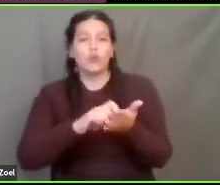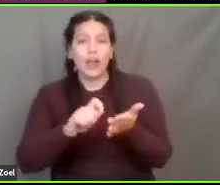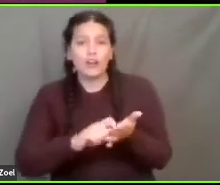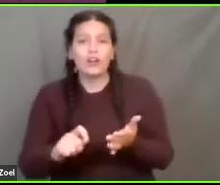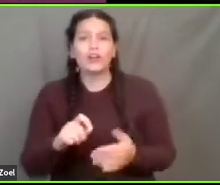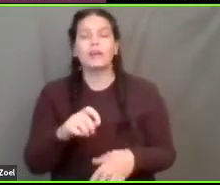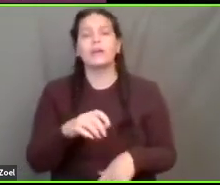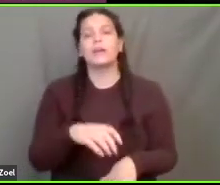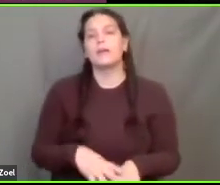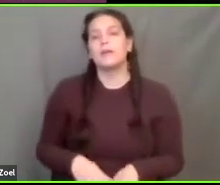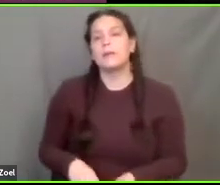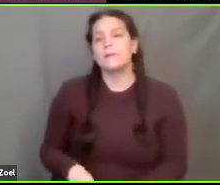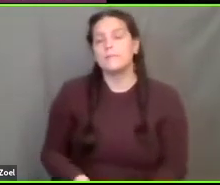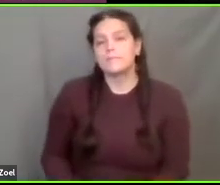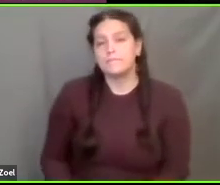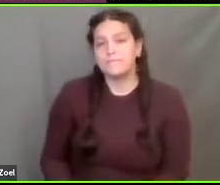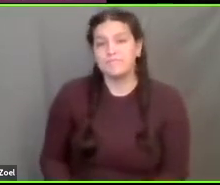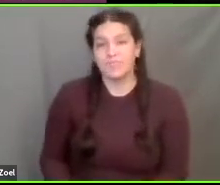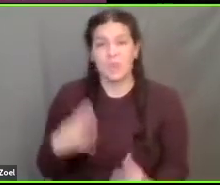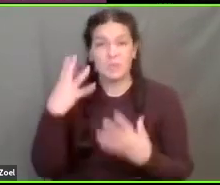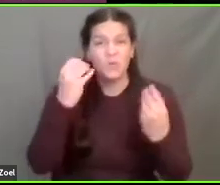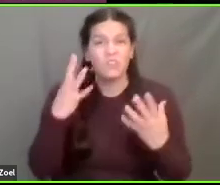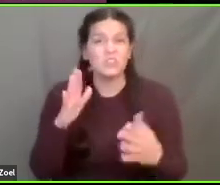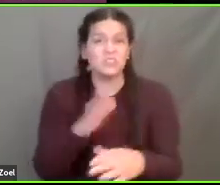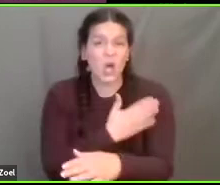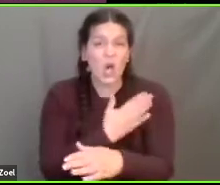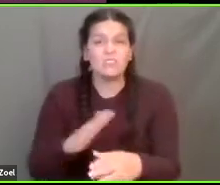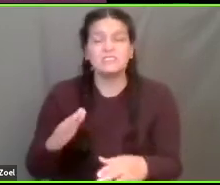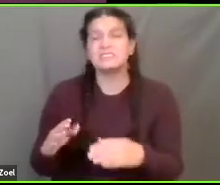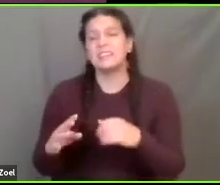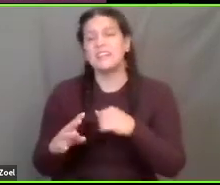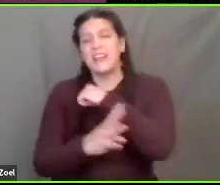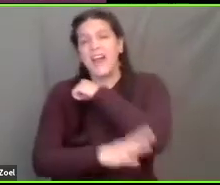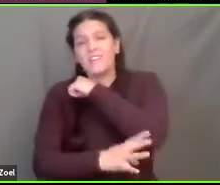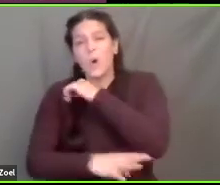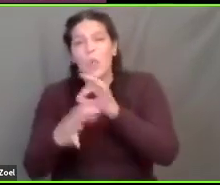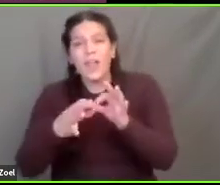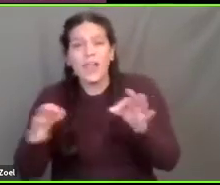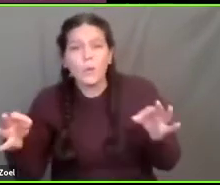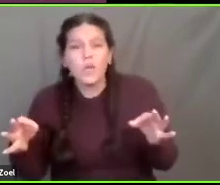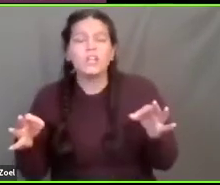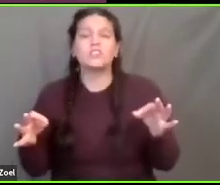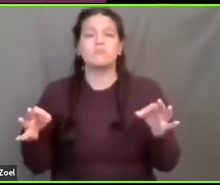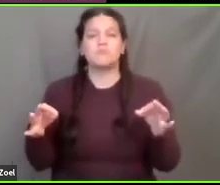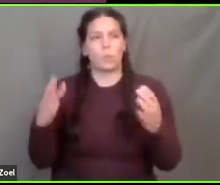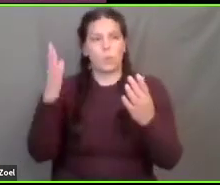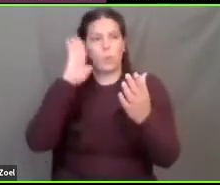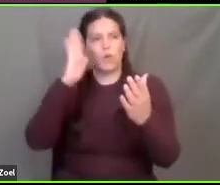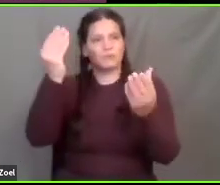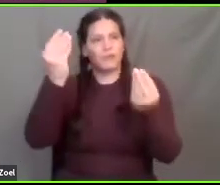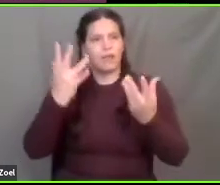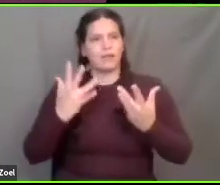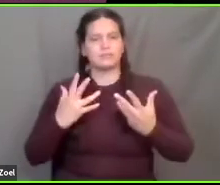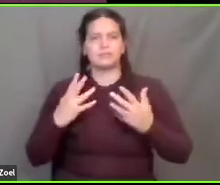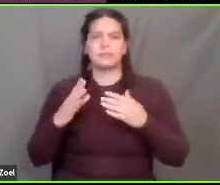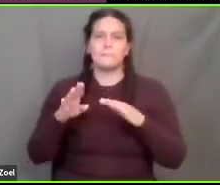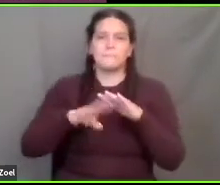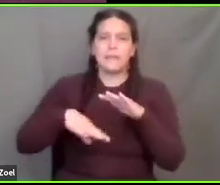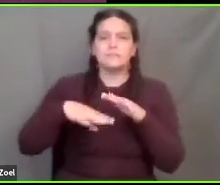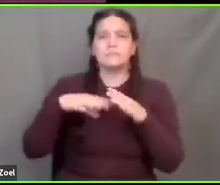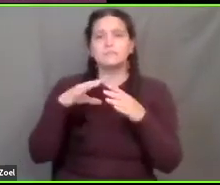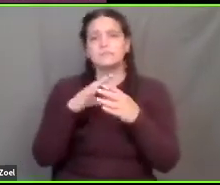beautiful songs in Navajo, and she'll tell us some amazing stories honoring rising and resilience.